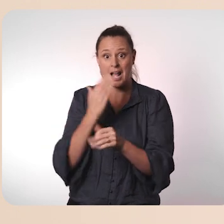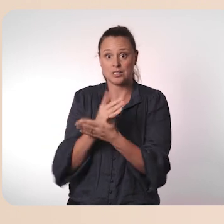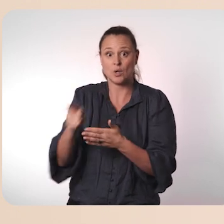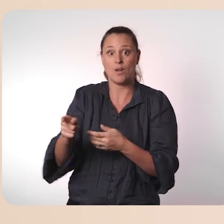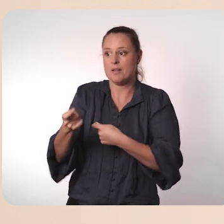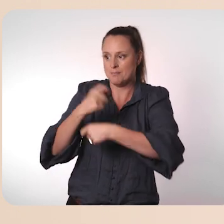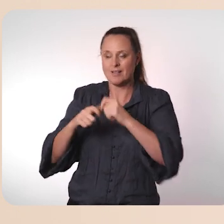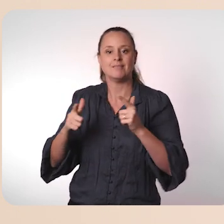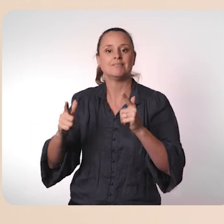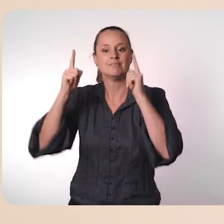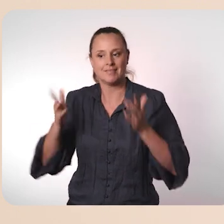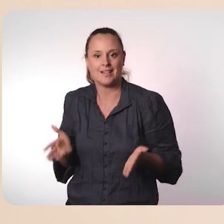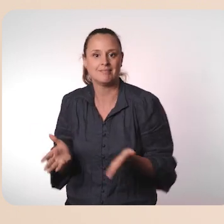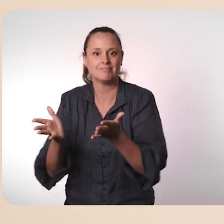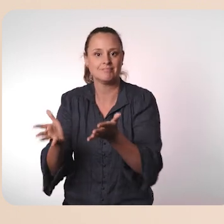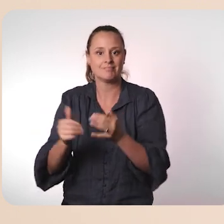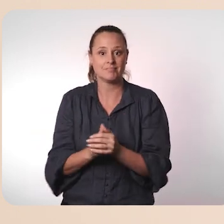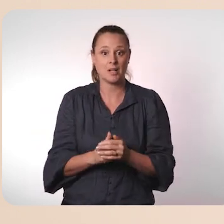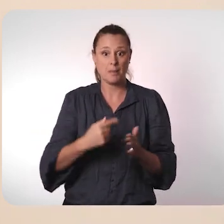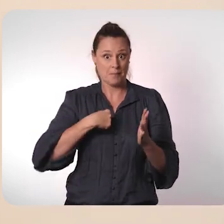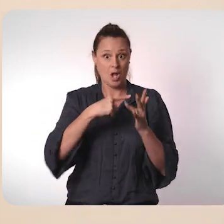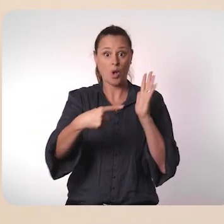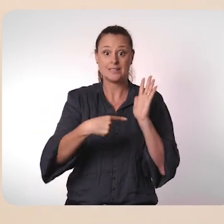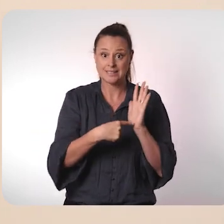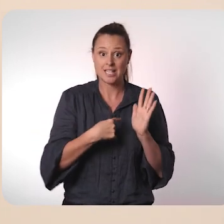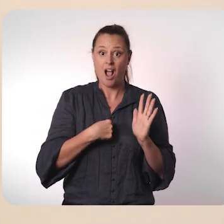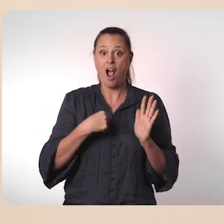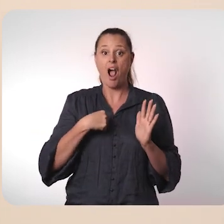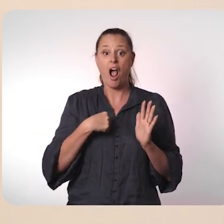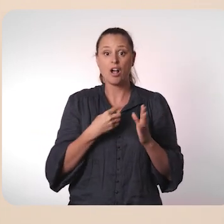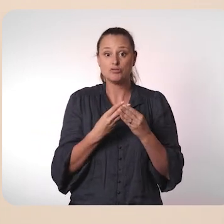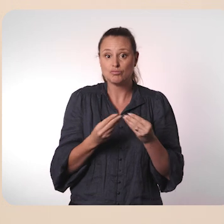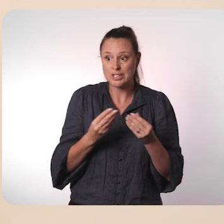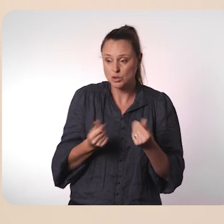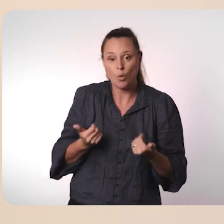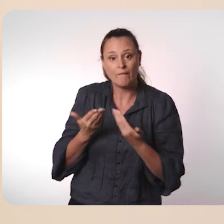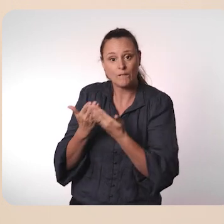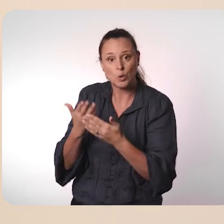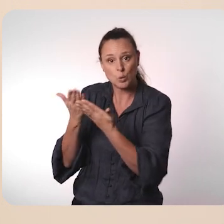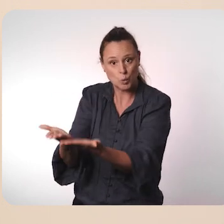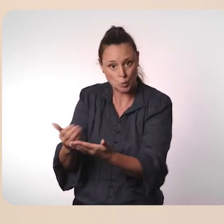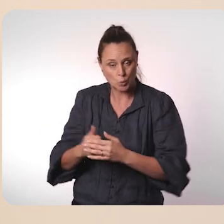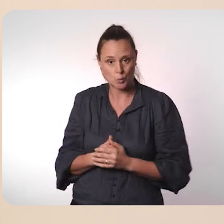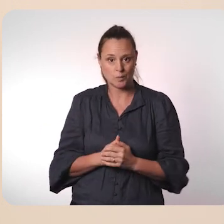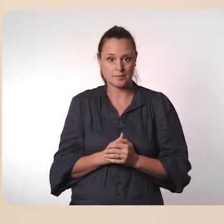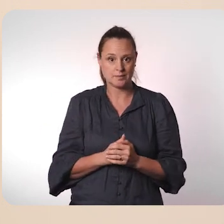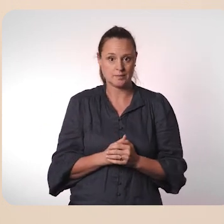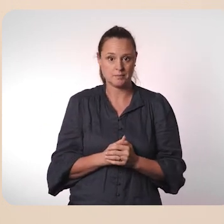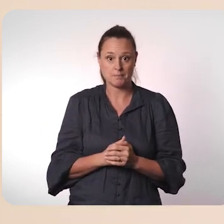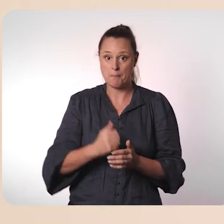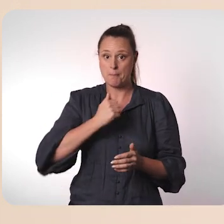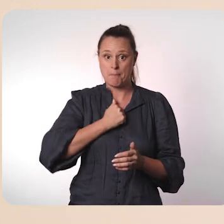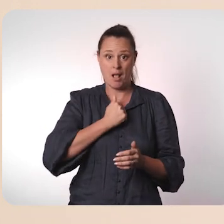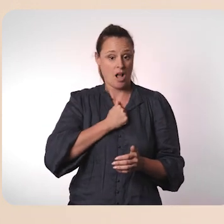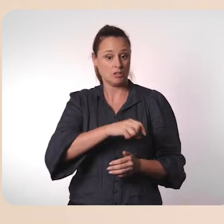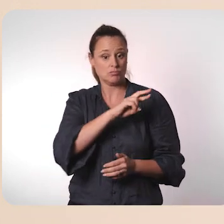occupational therapist, I'm actually there to be a resource for them. It's actually my vested responsibility